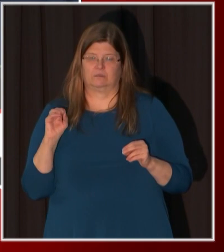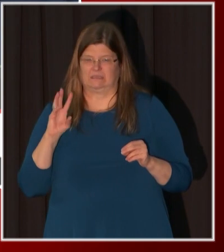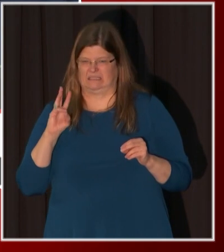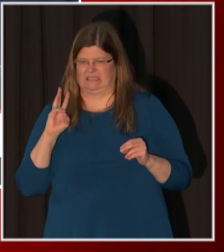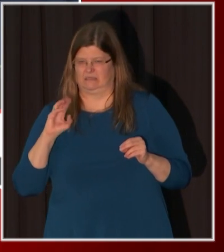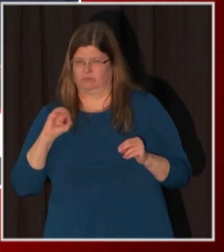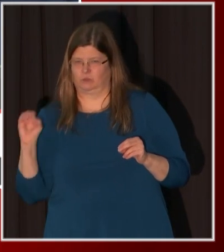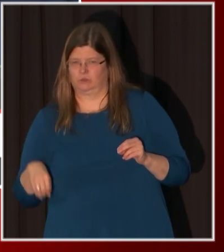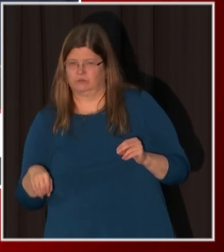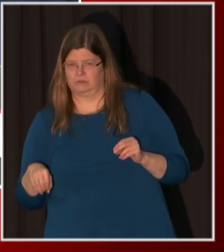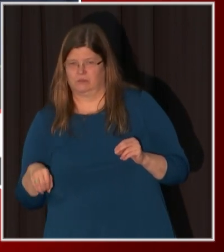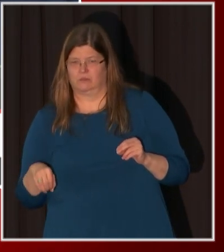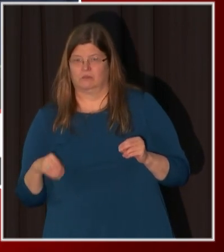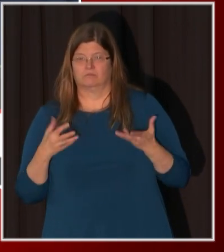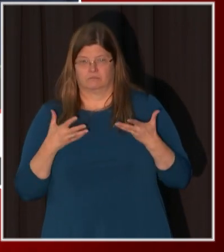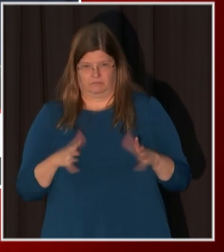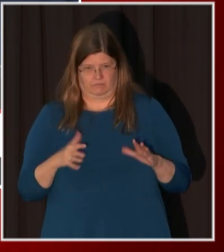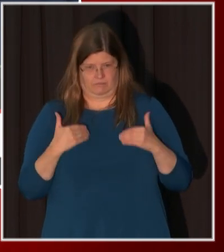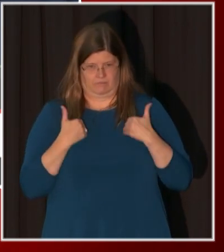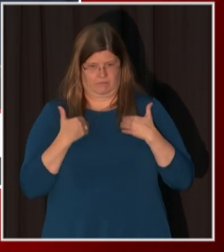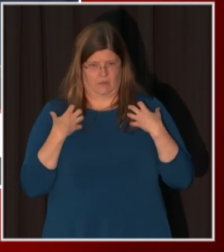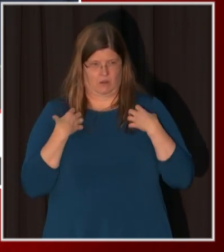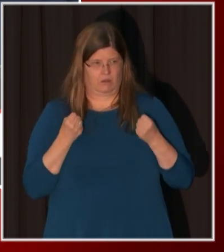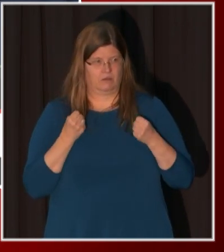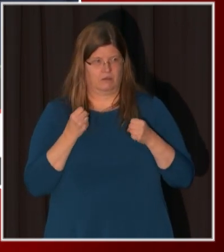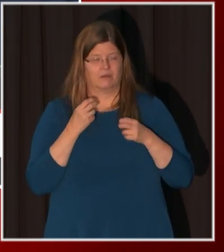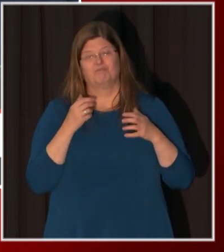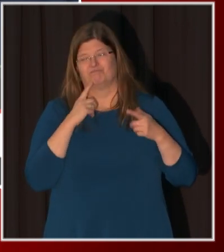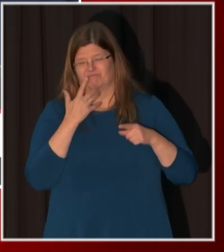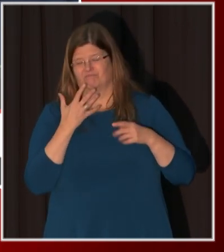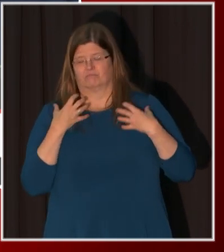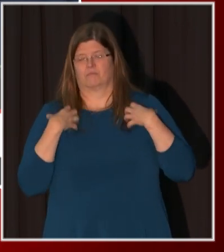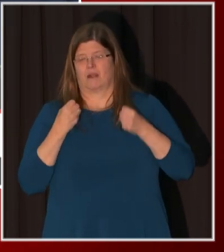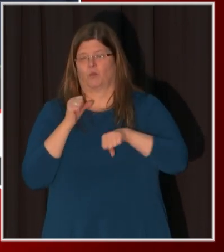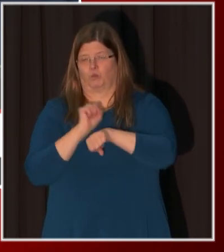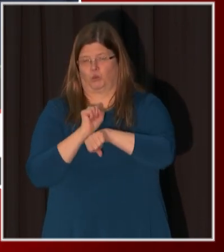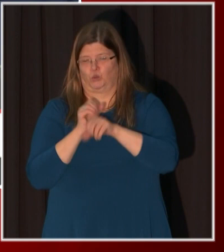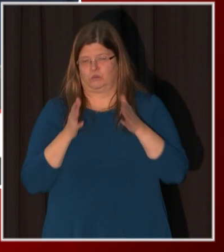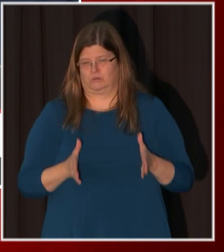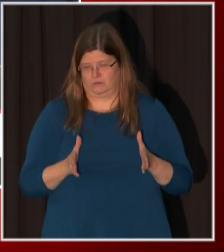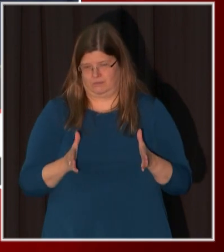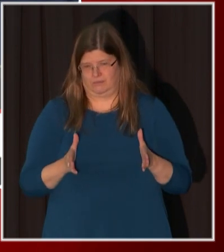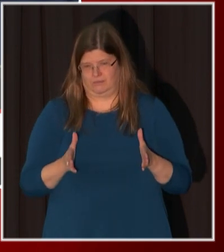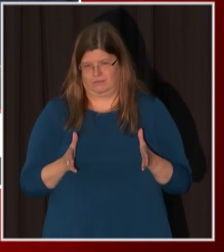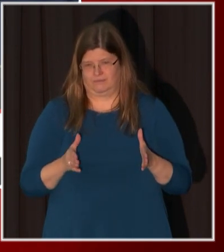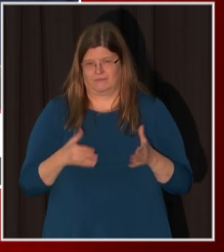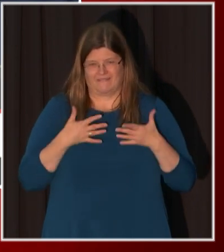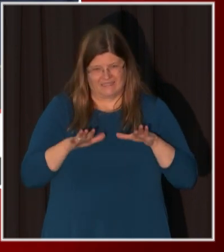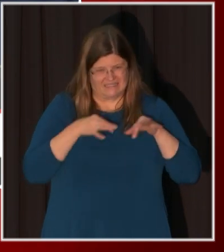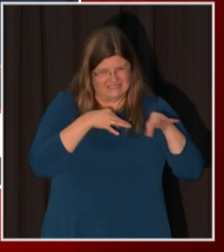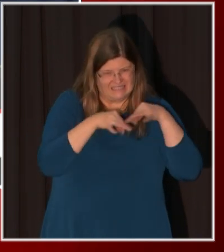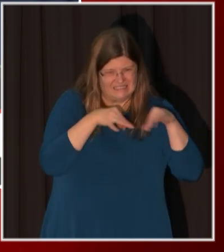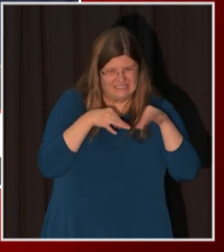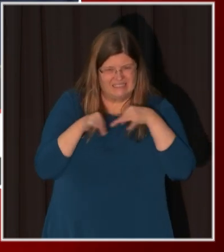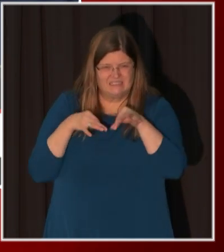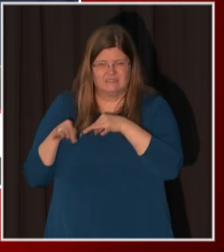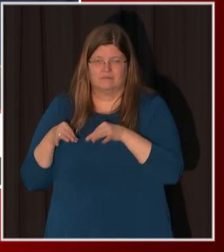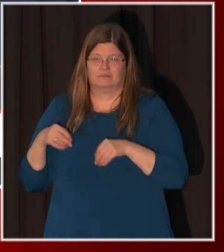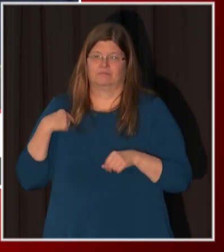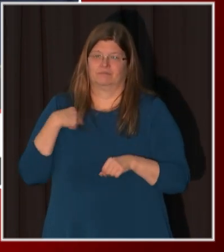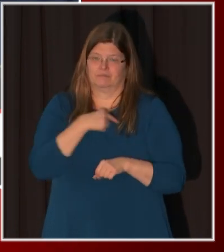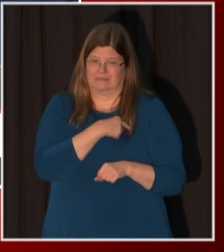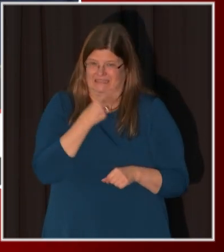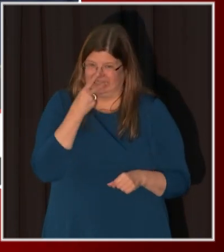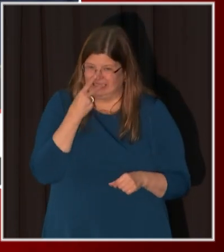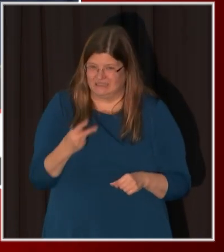healthcare workers. As we've highlighted in our intense conversation with you all, we do see some clustering in